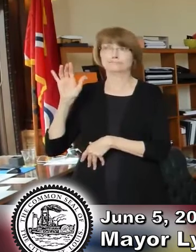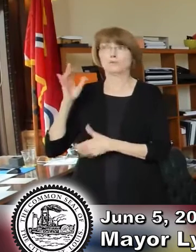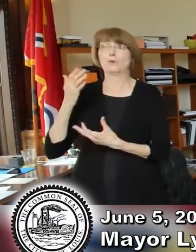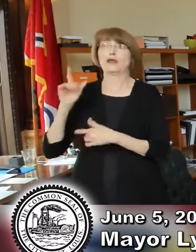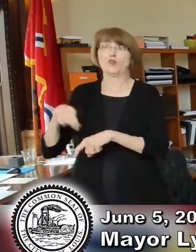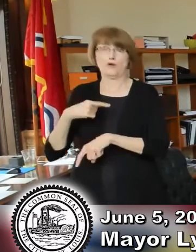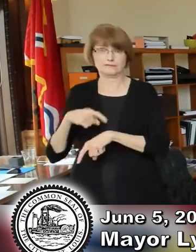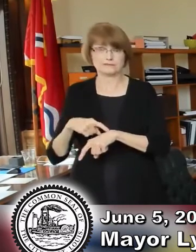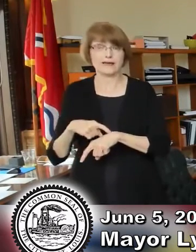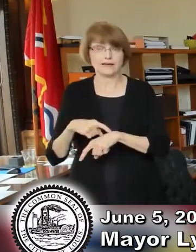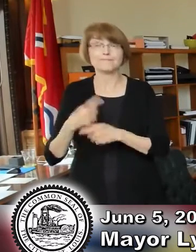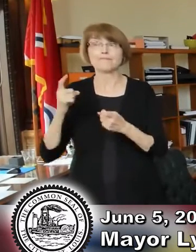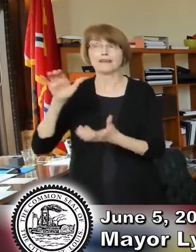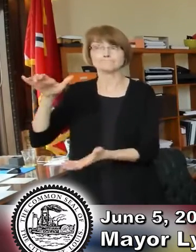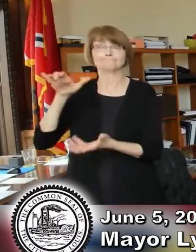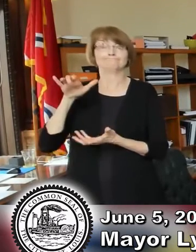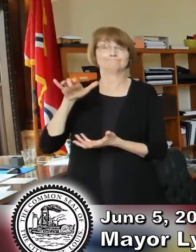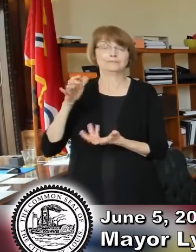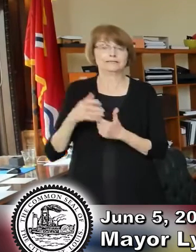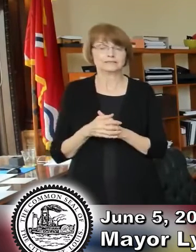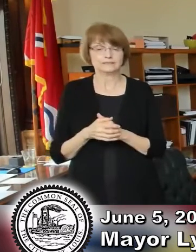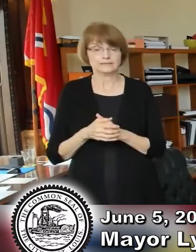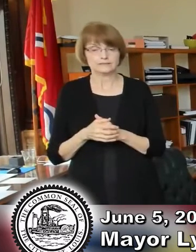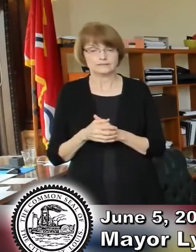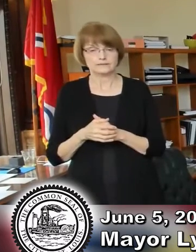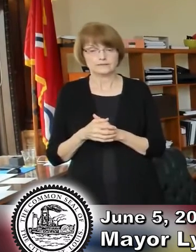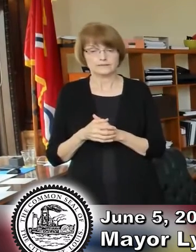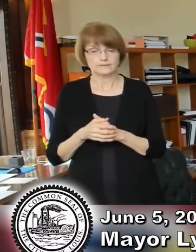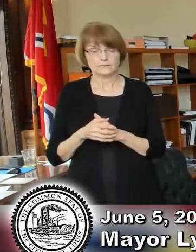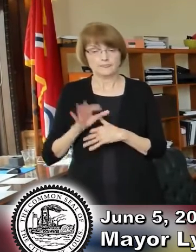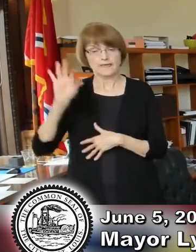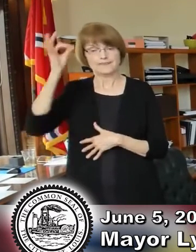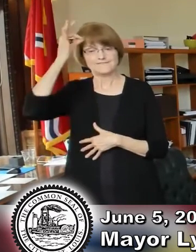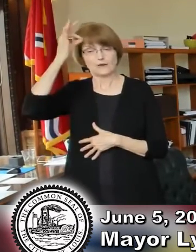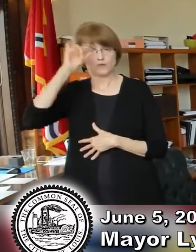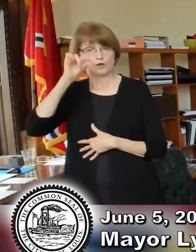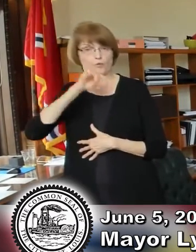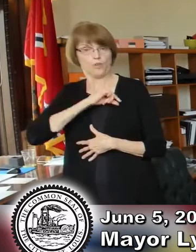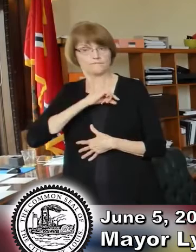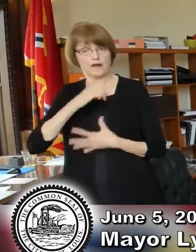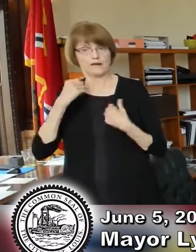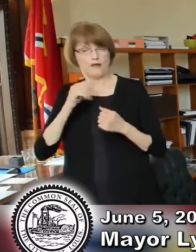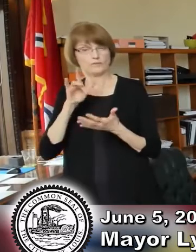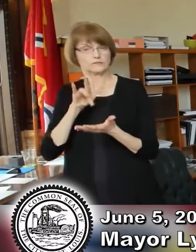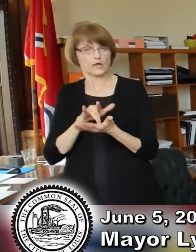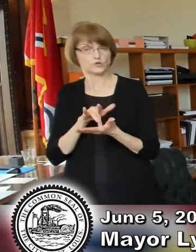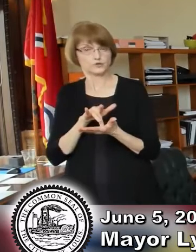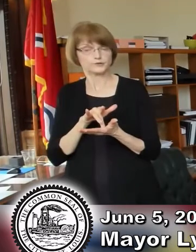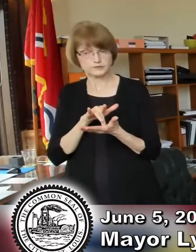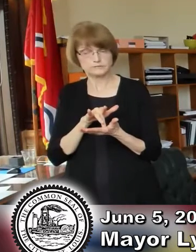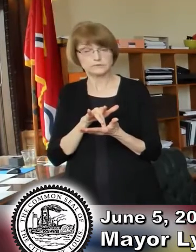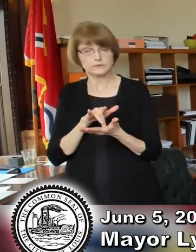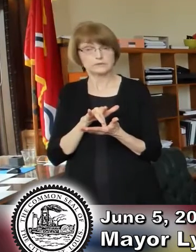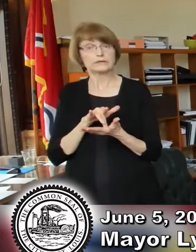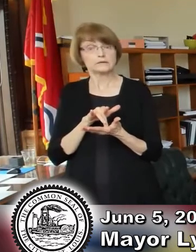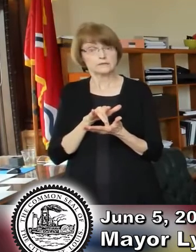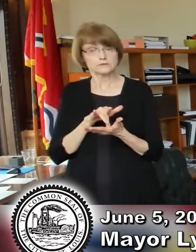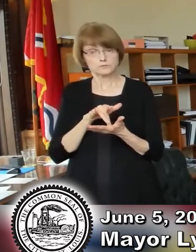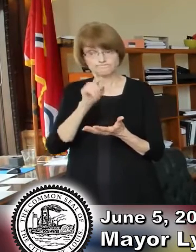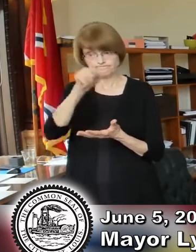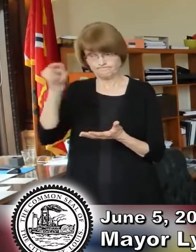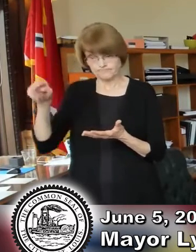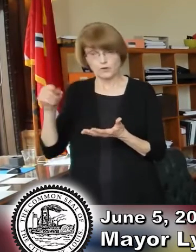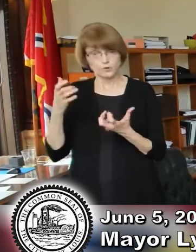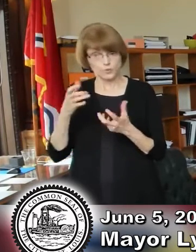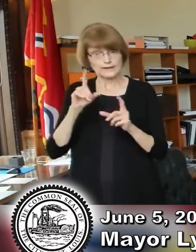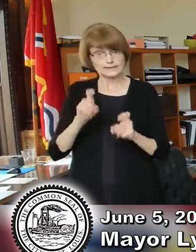long time. And so through the federally qualified health centers, anybody who wants a test or needs a test, and